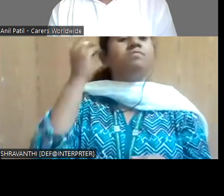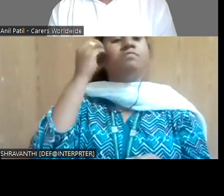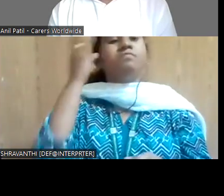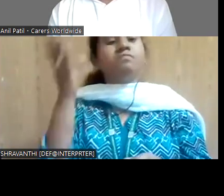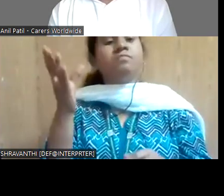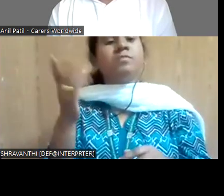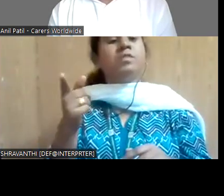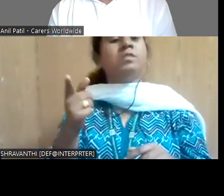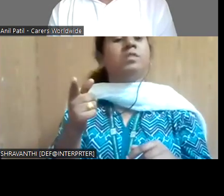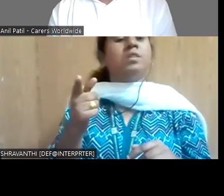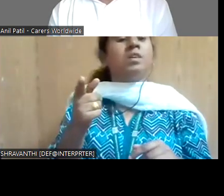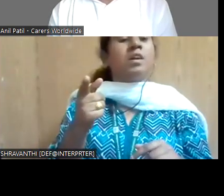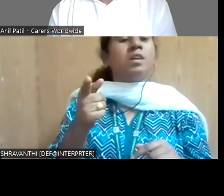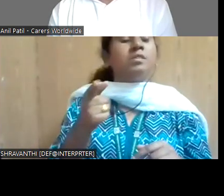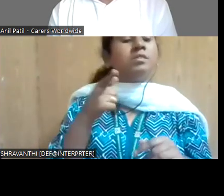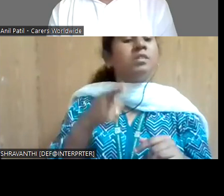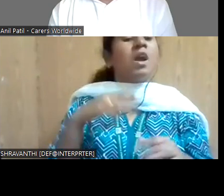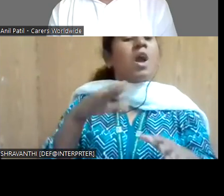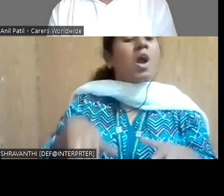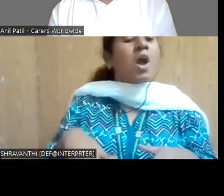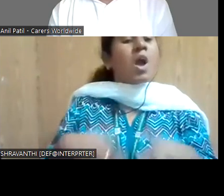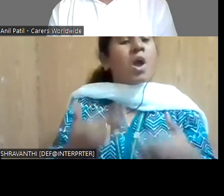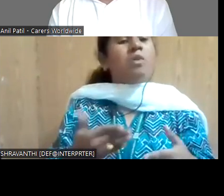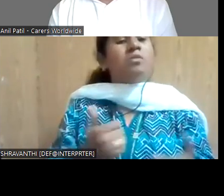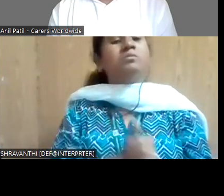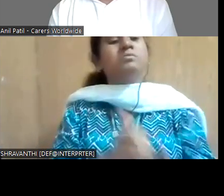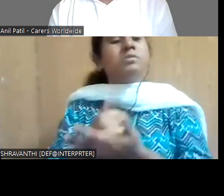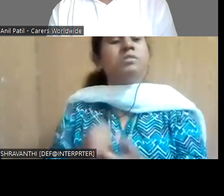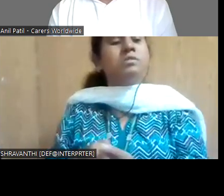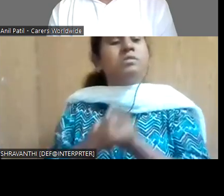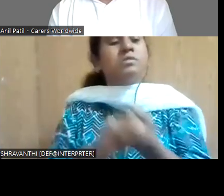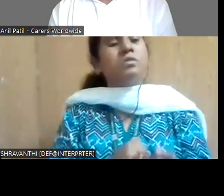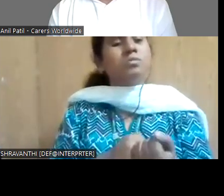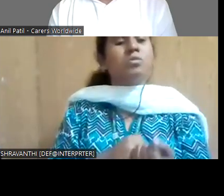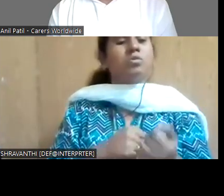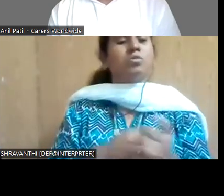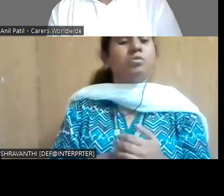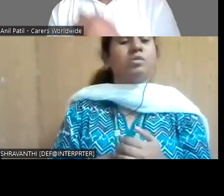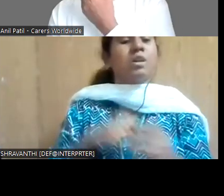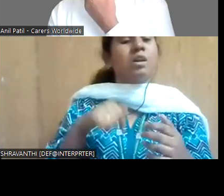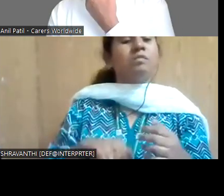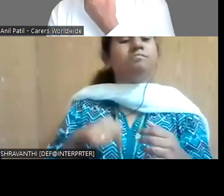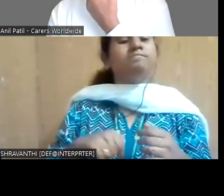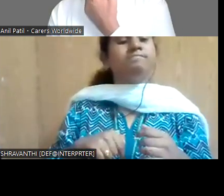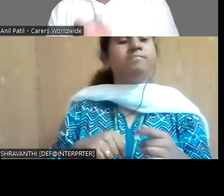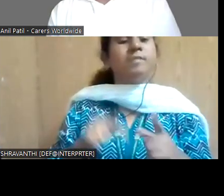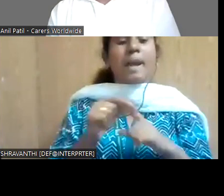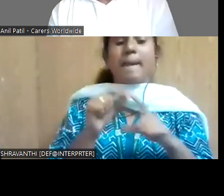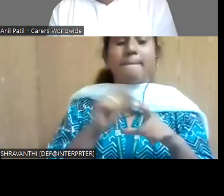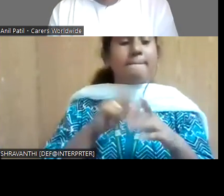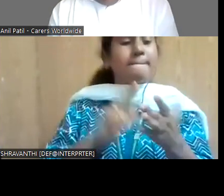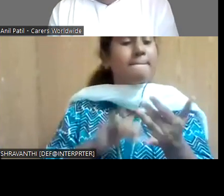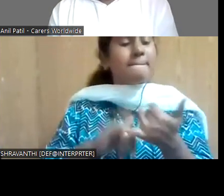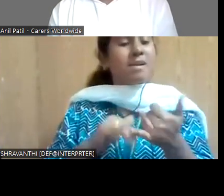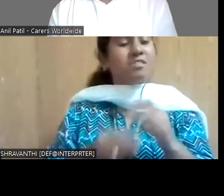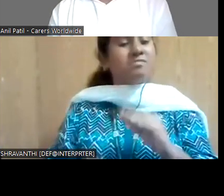load is very important. And I'm so glad that you are successful. Of course, I would say that the pensions need to increase, but we have to